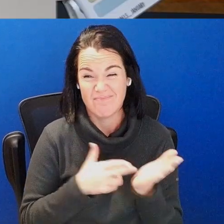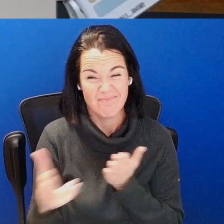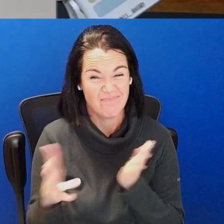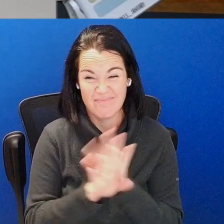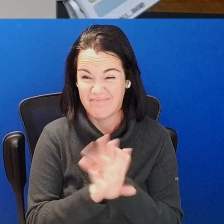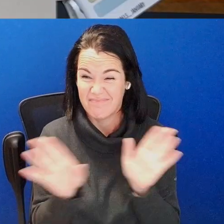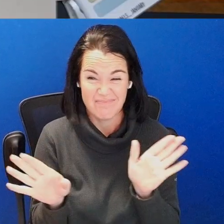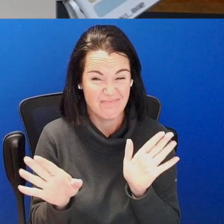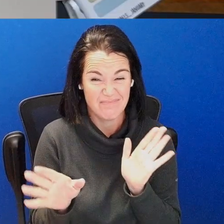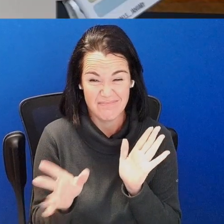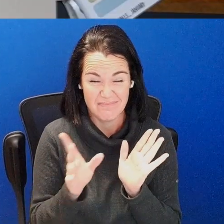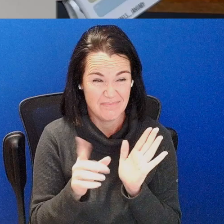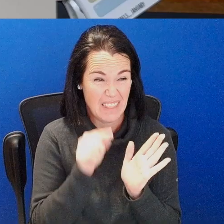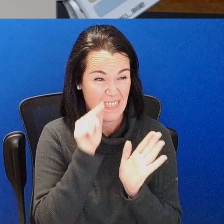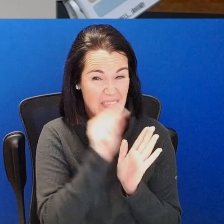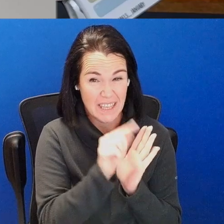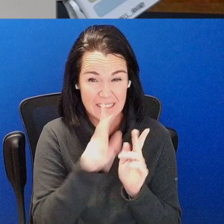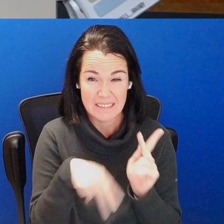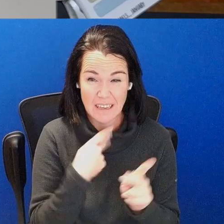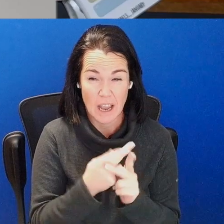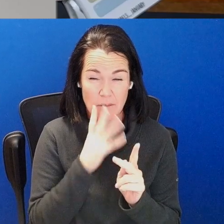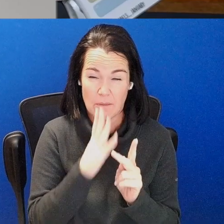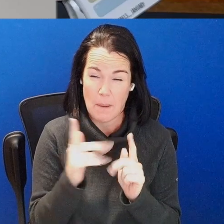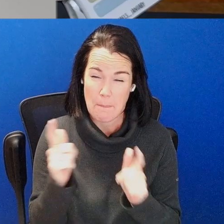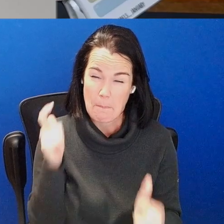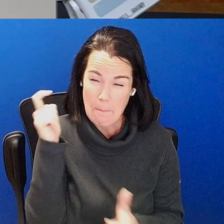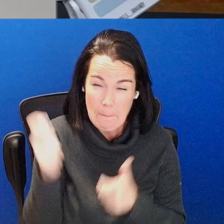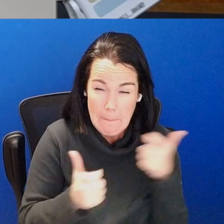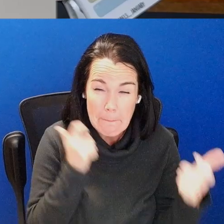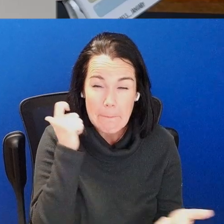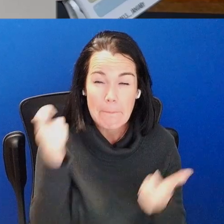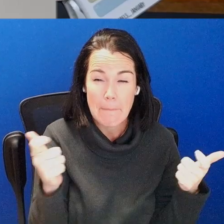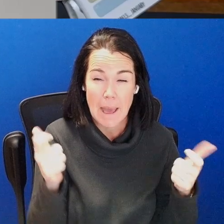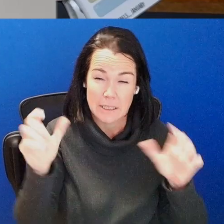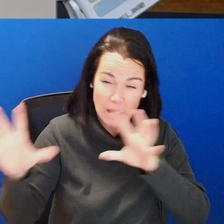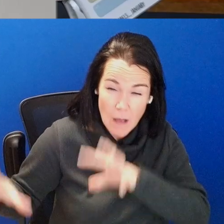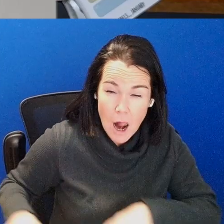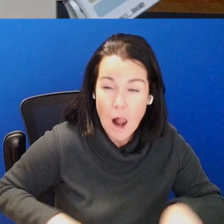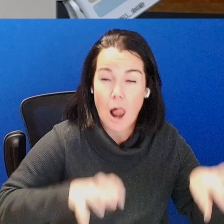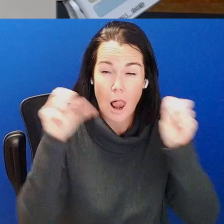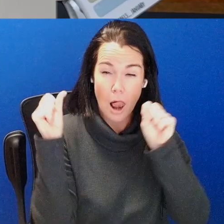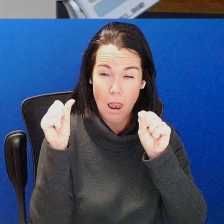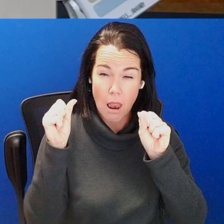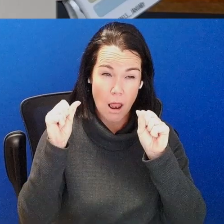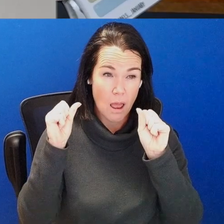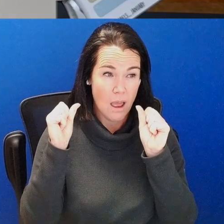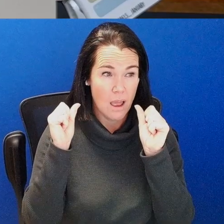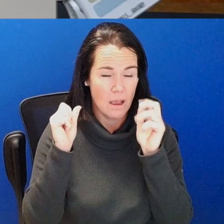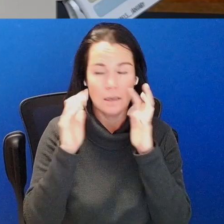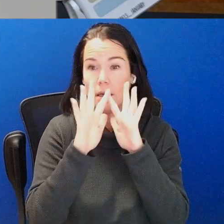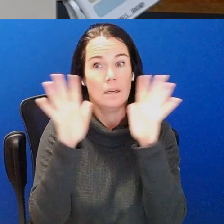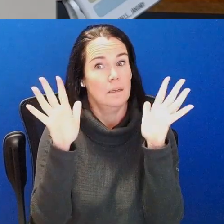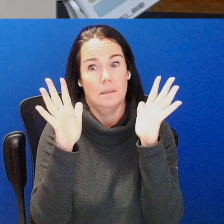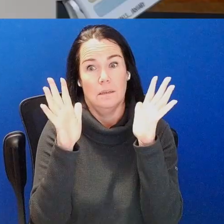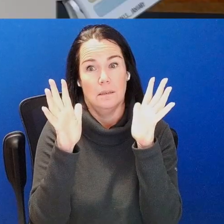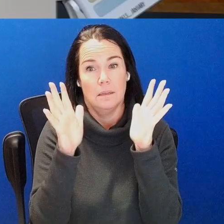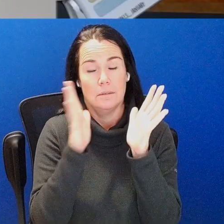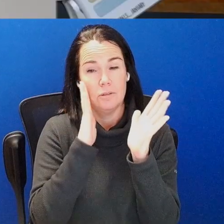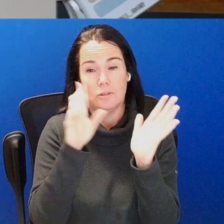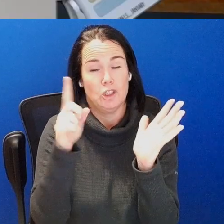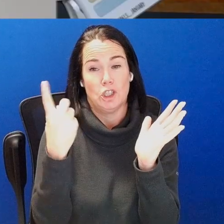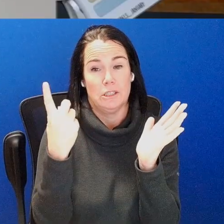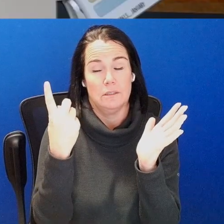But I'll be honest, there's no way this kind of massive undertaking, I don't know,